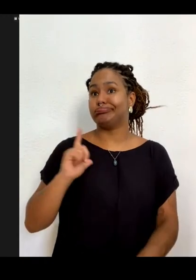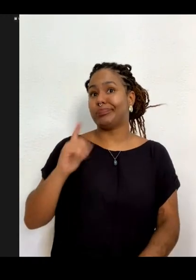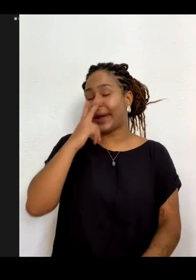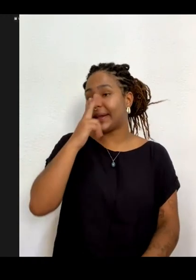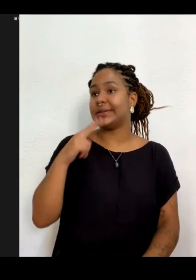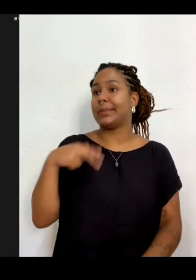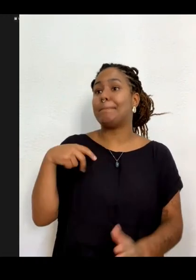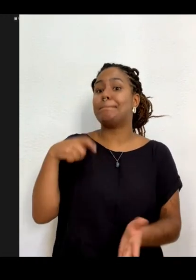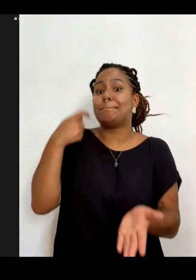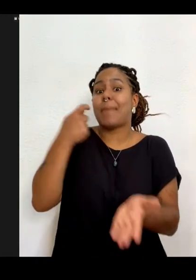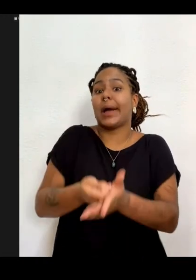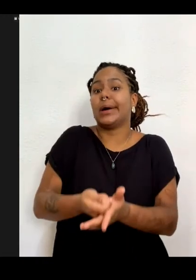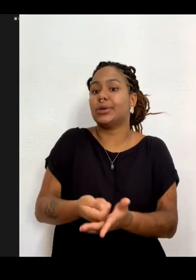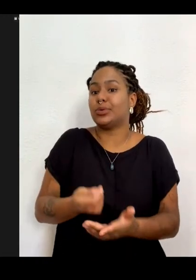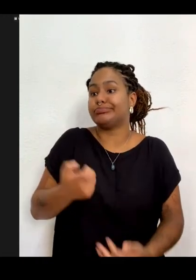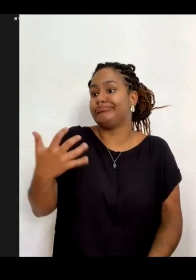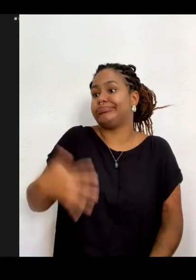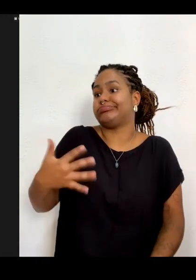foreign